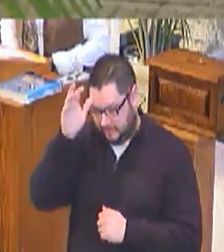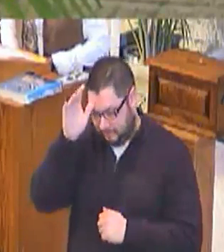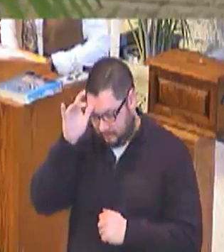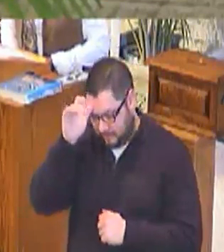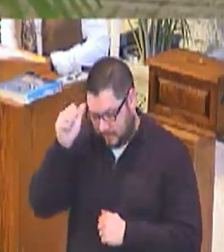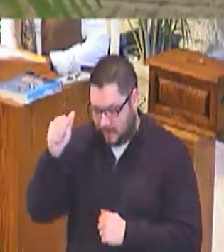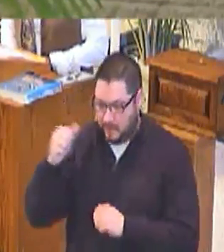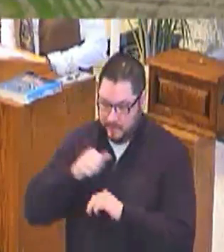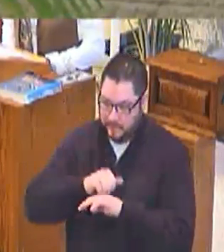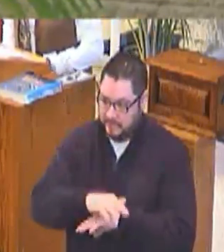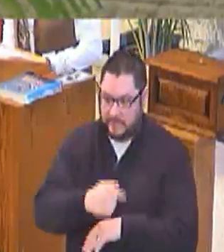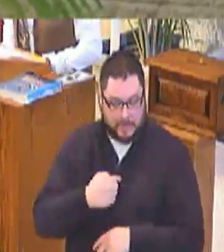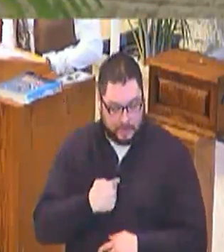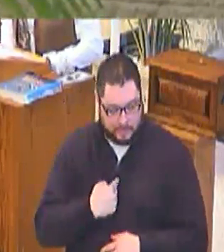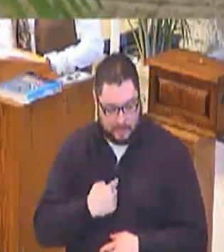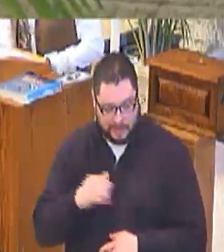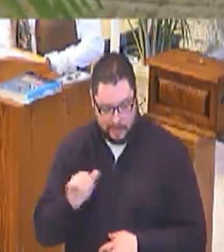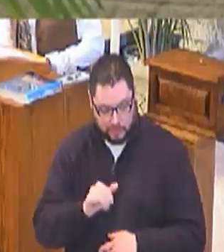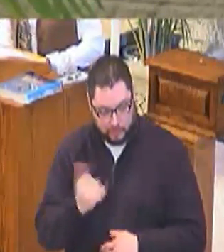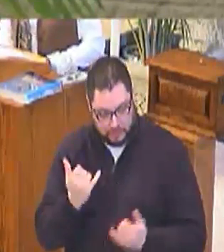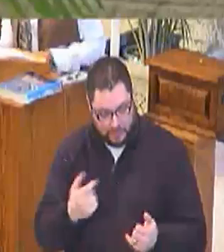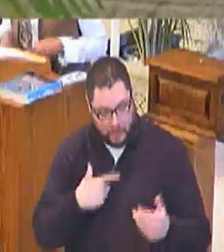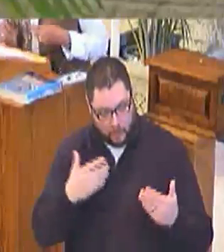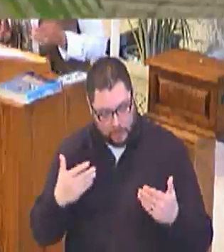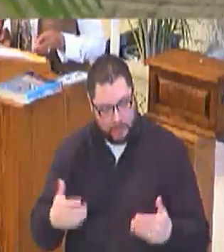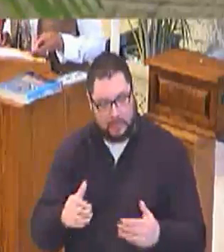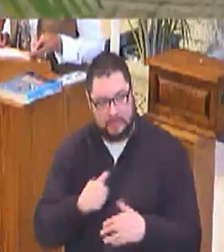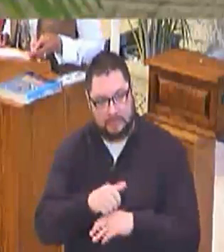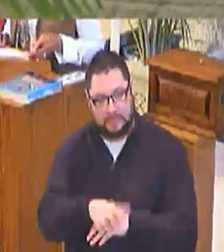me, so I send you."